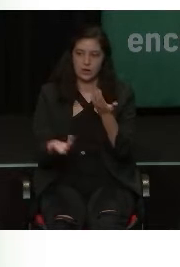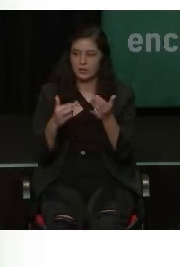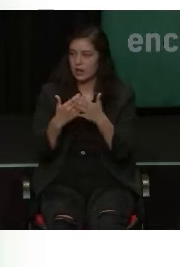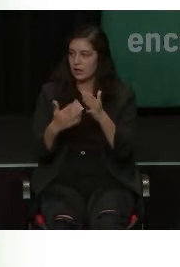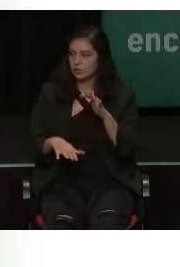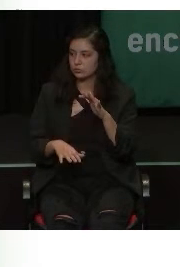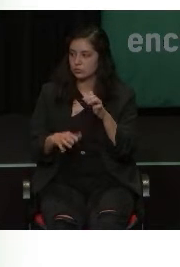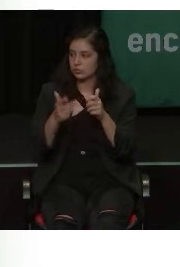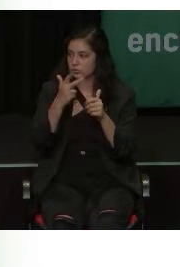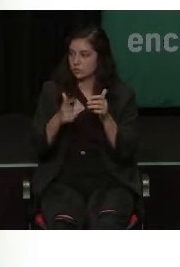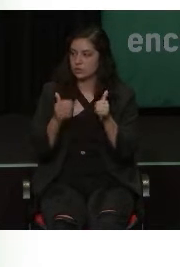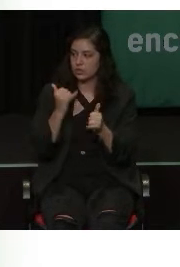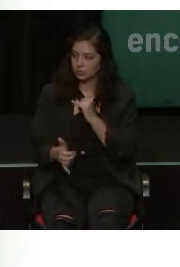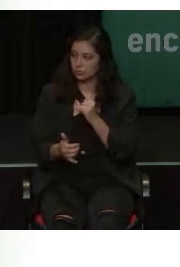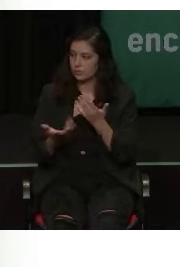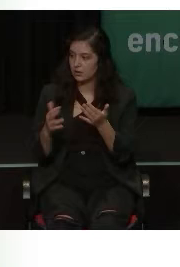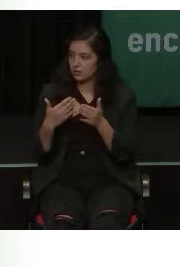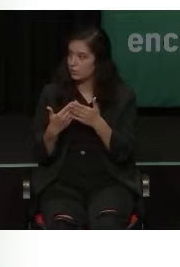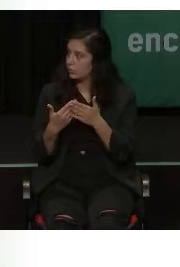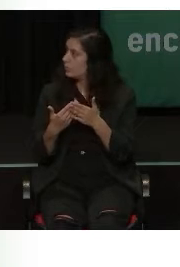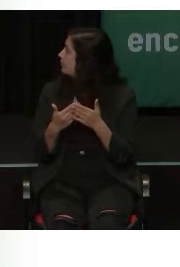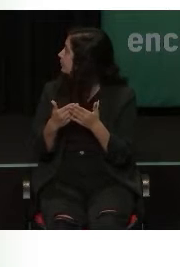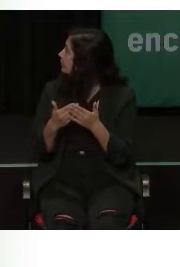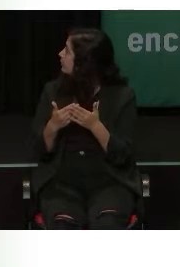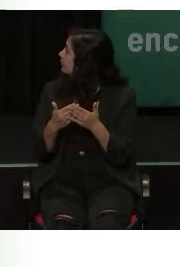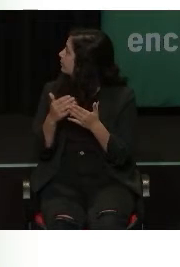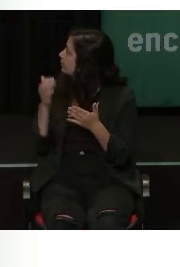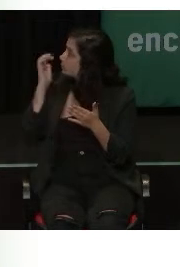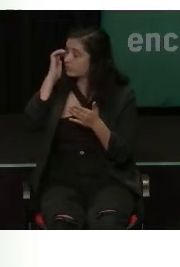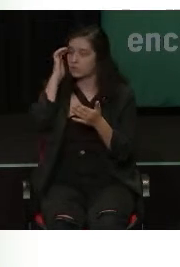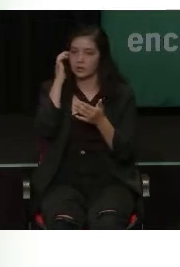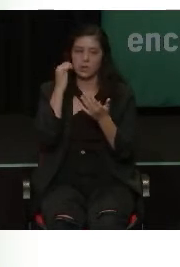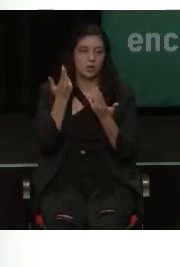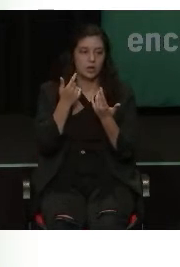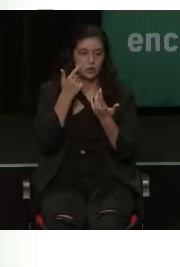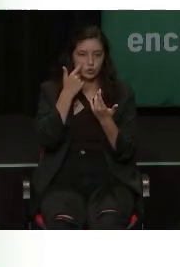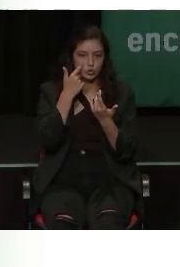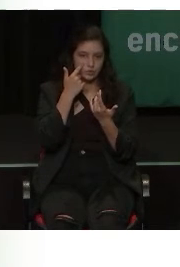to a risk. We used several